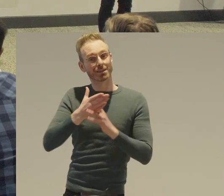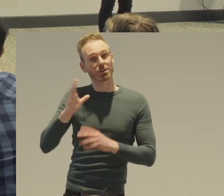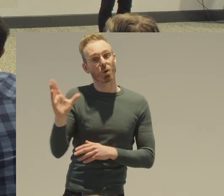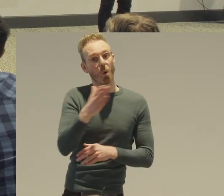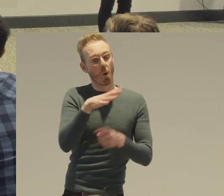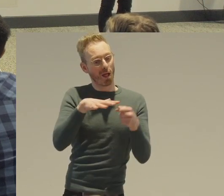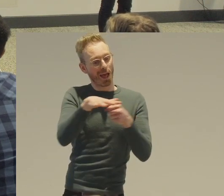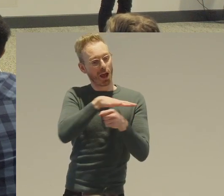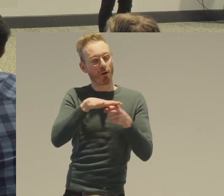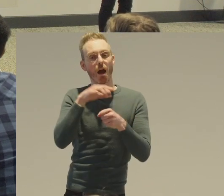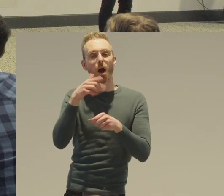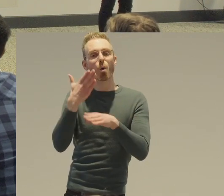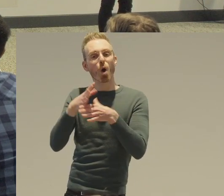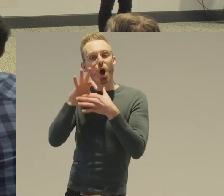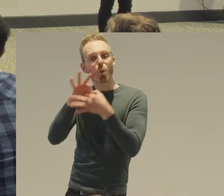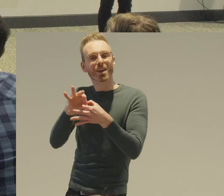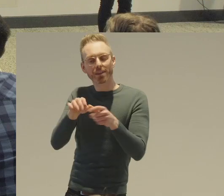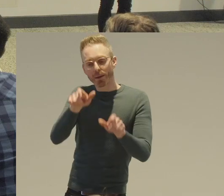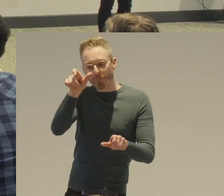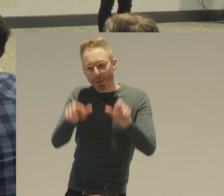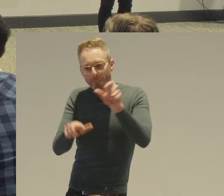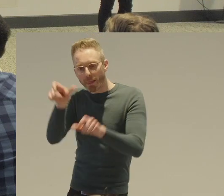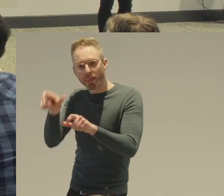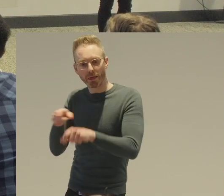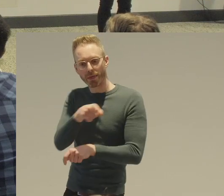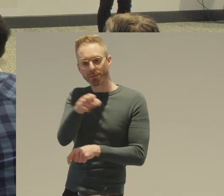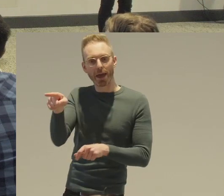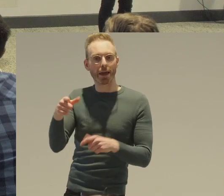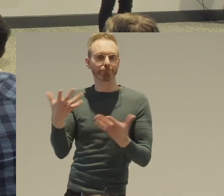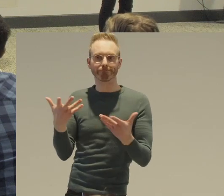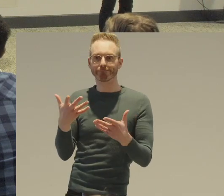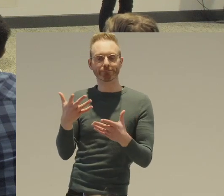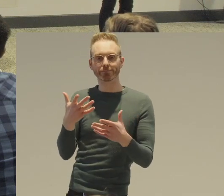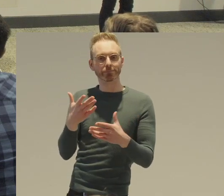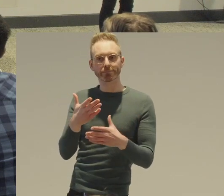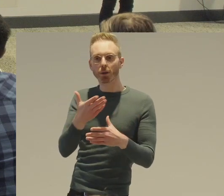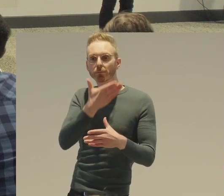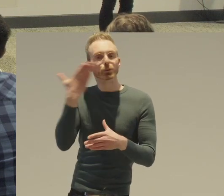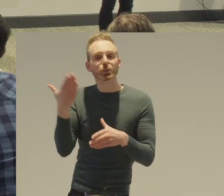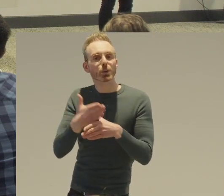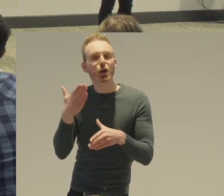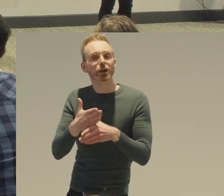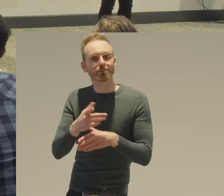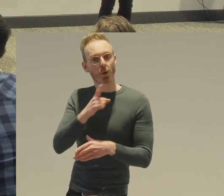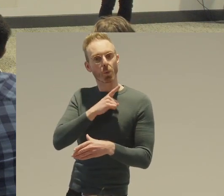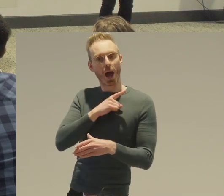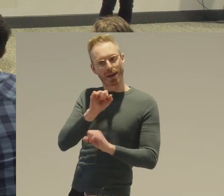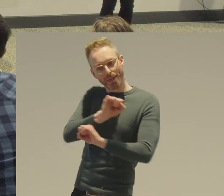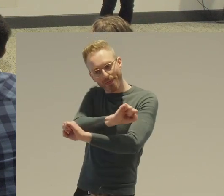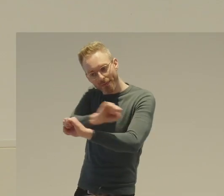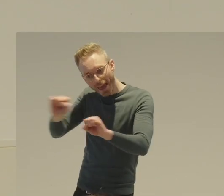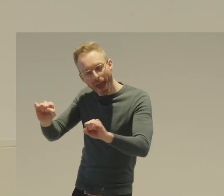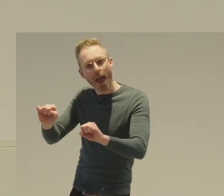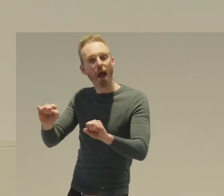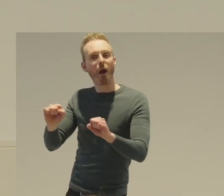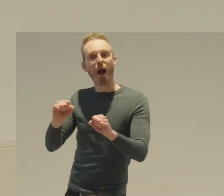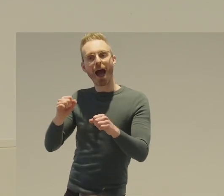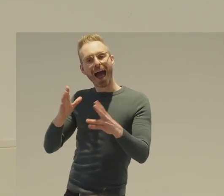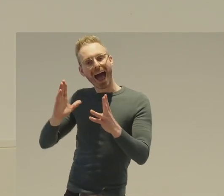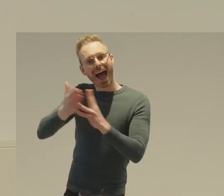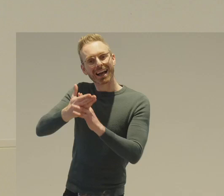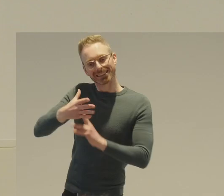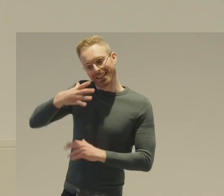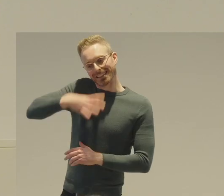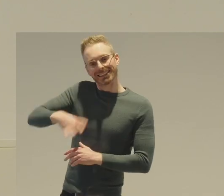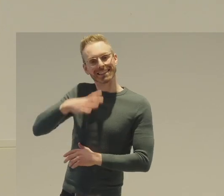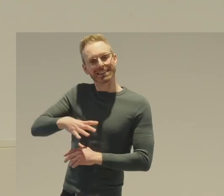working with people who usually don't work because their access needs block them from work, but they might do a bit of work. If they're supported in